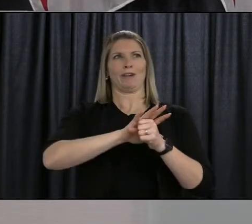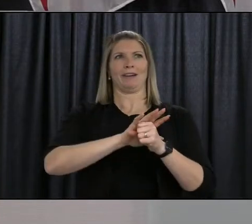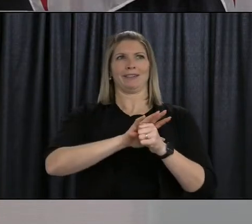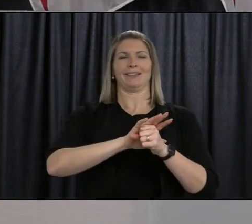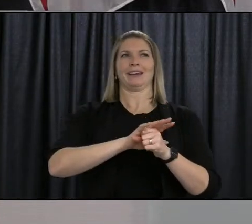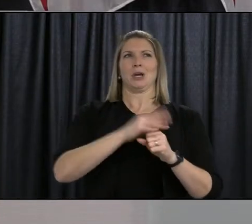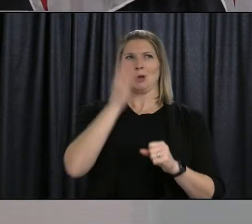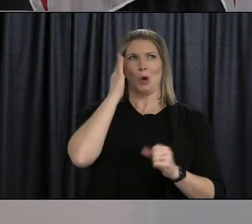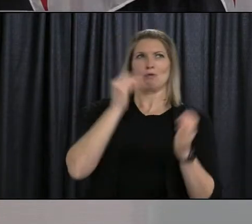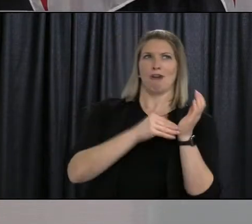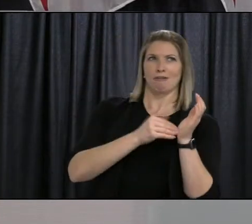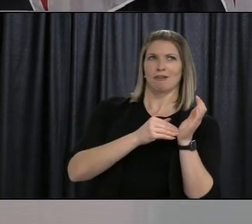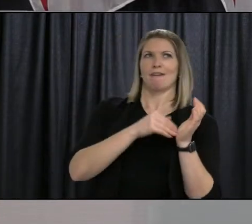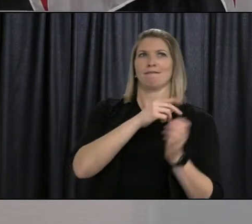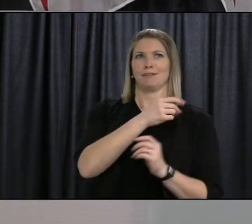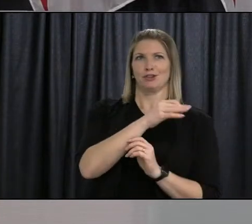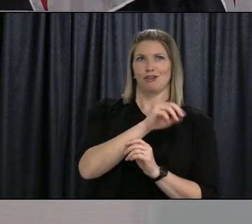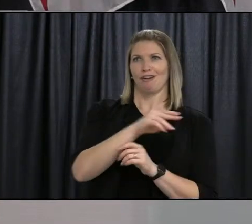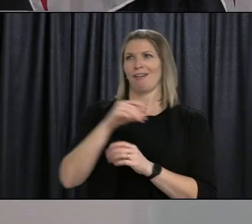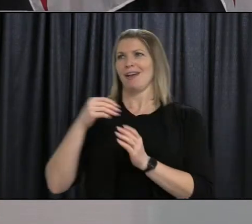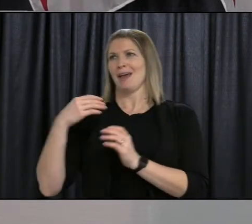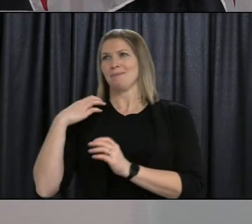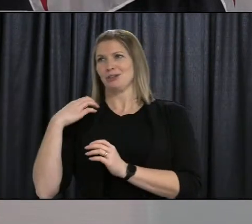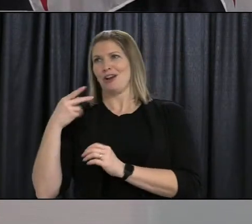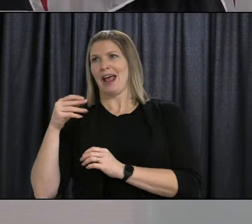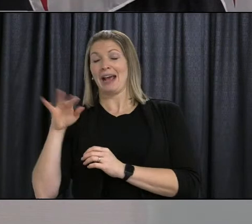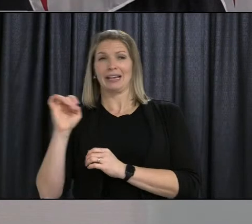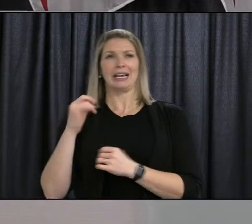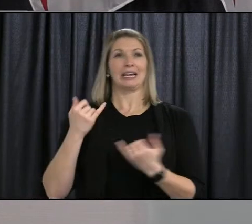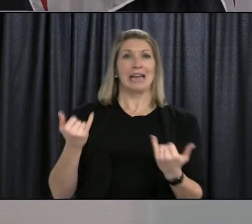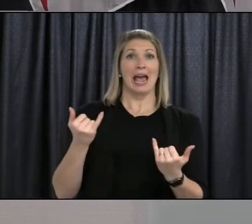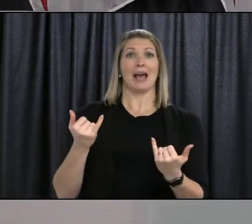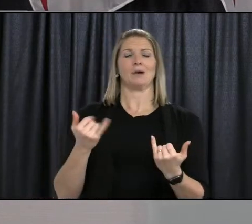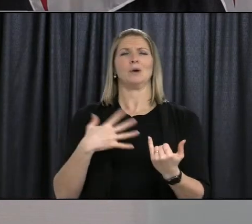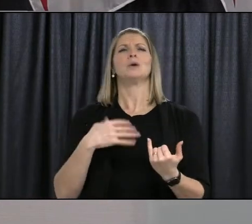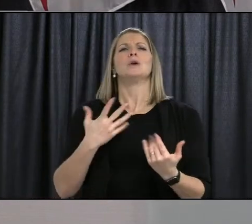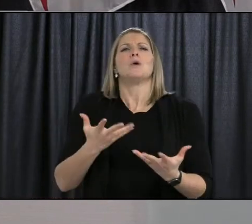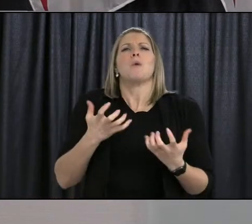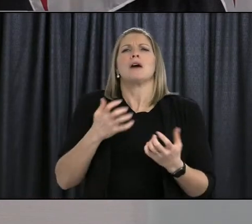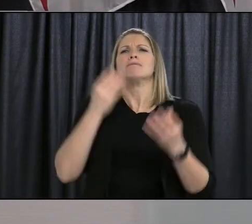and what do you think that these now thrice weekly updates have given people?